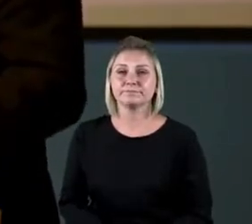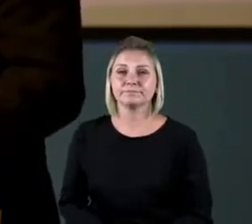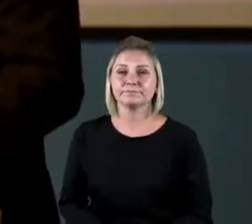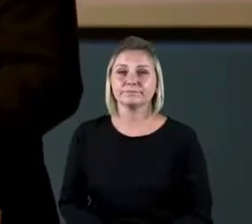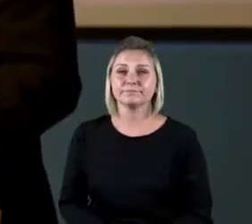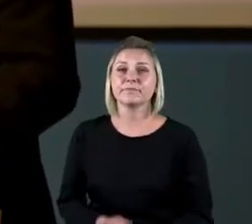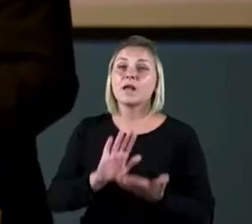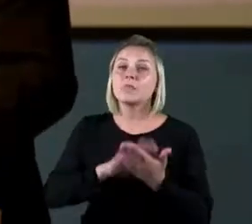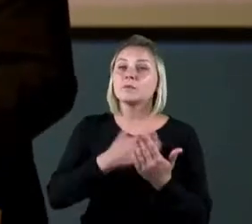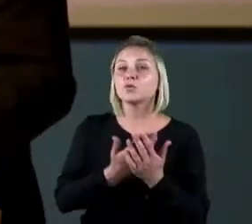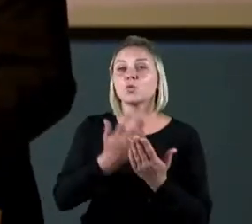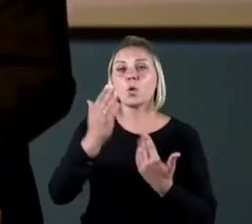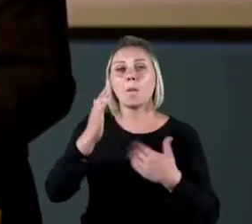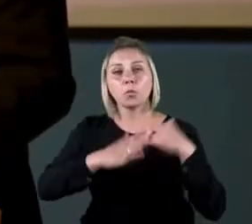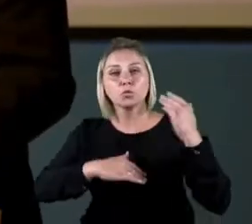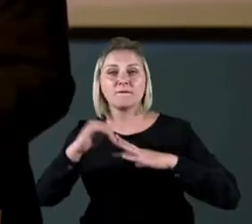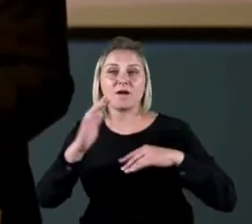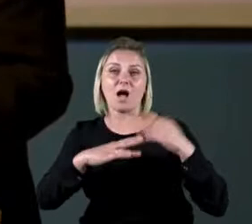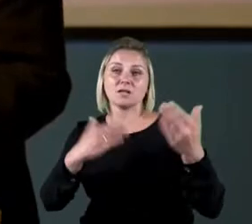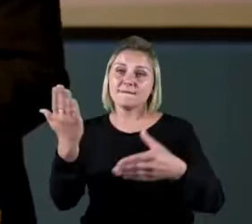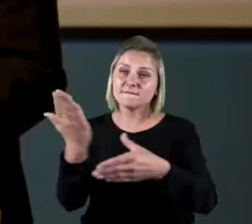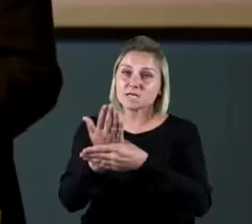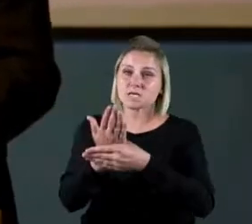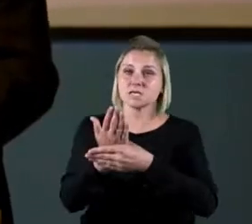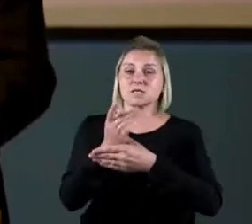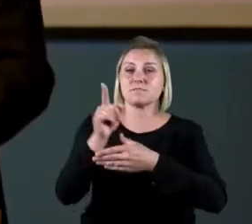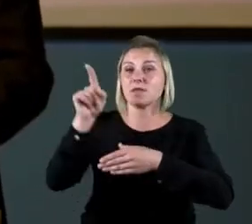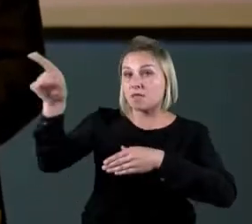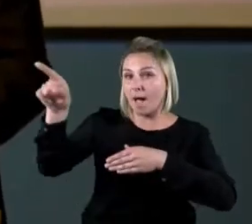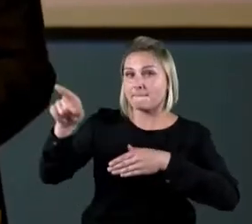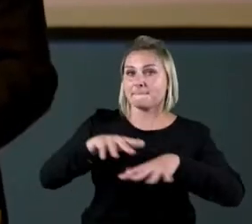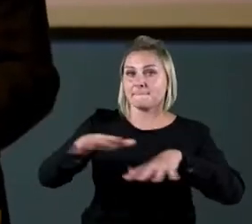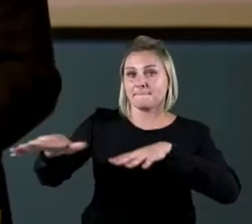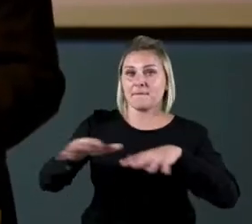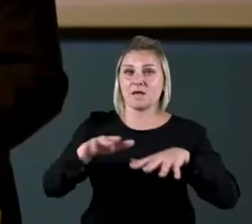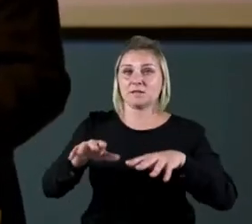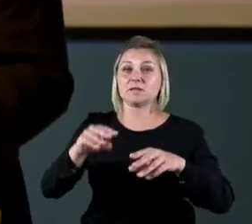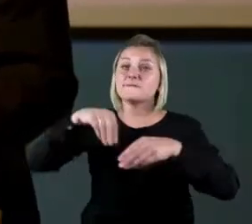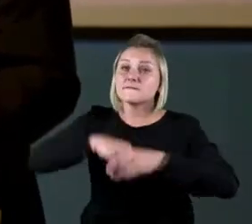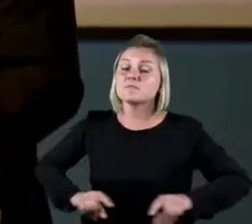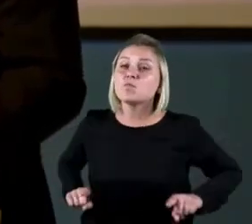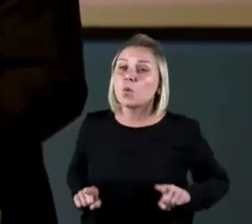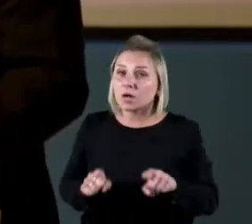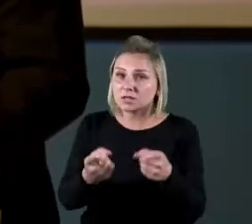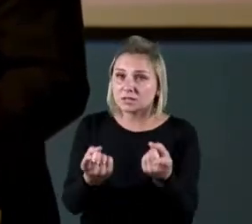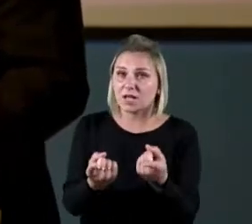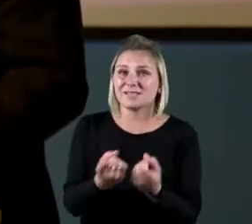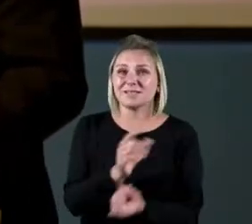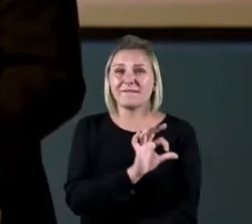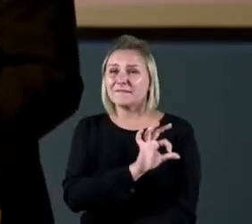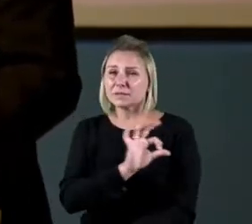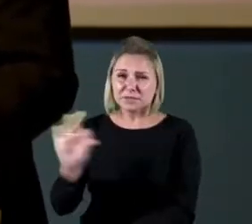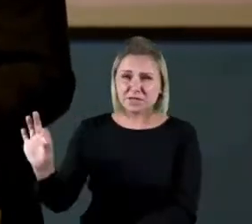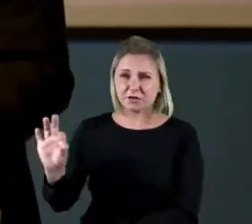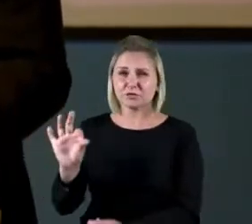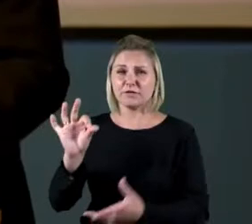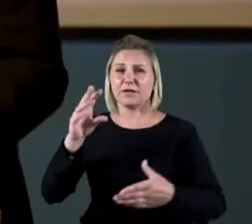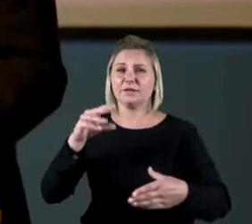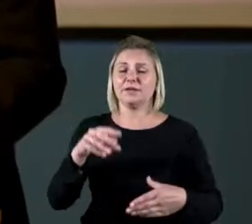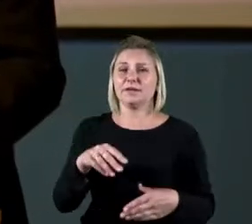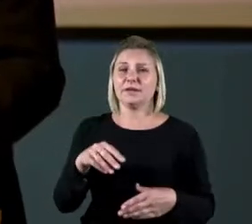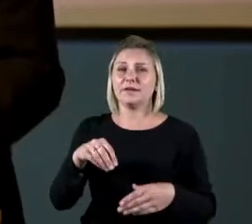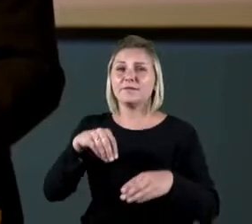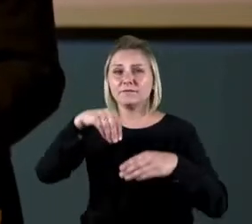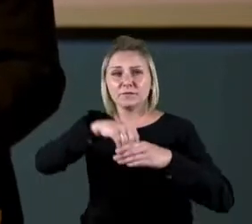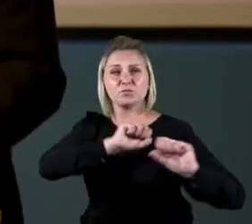at various levels, building external companies with organizations that